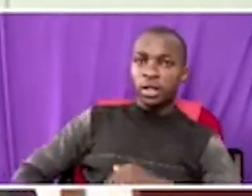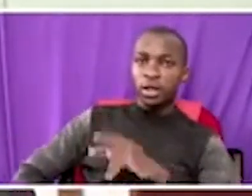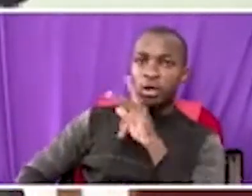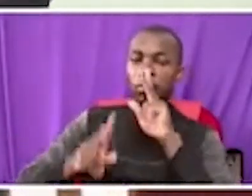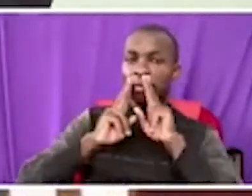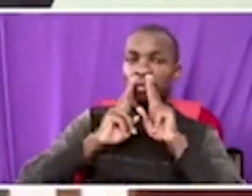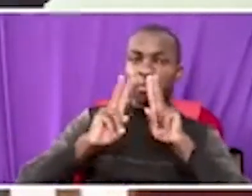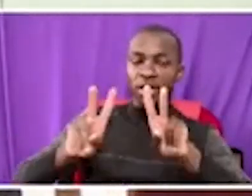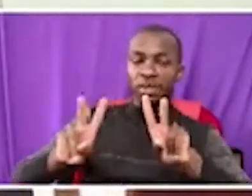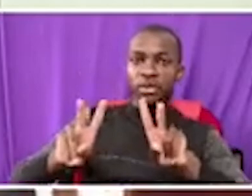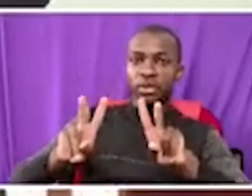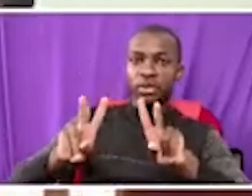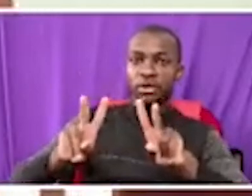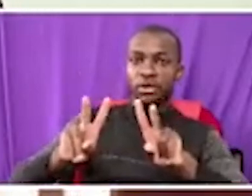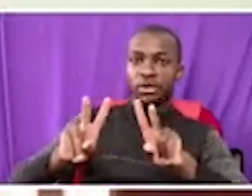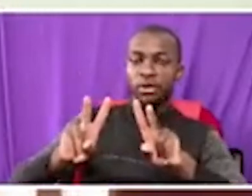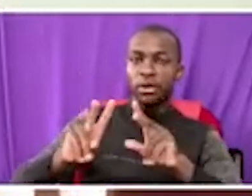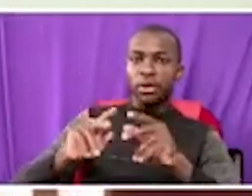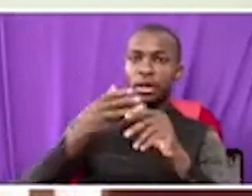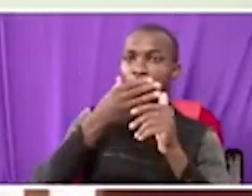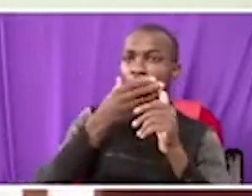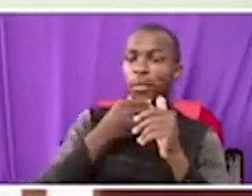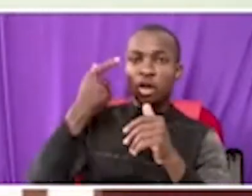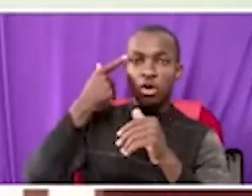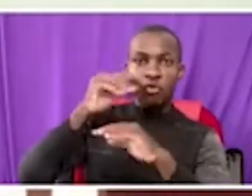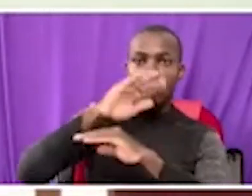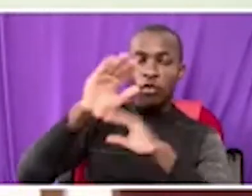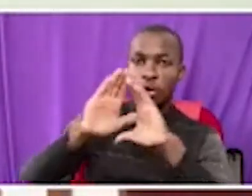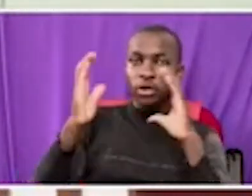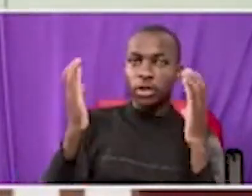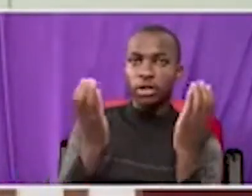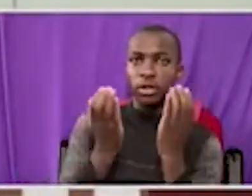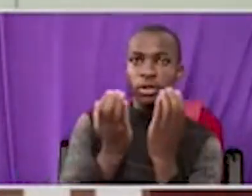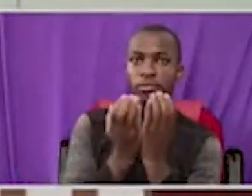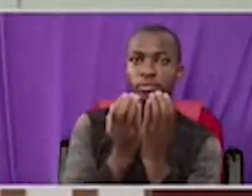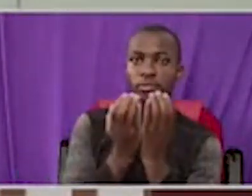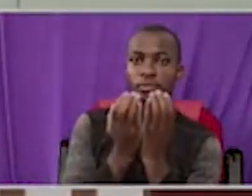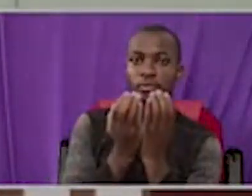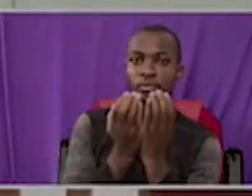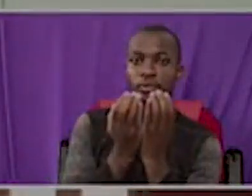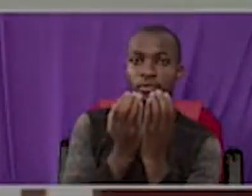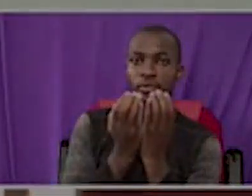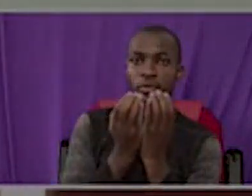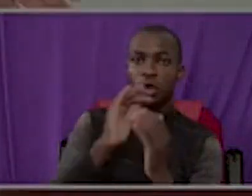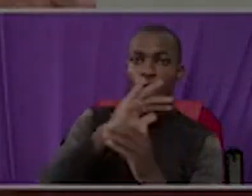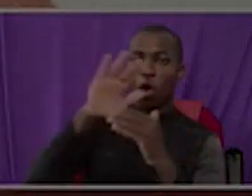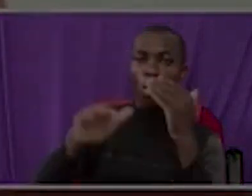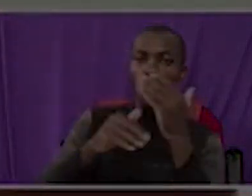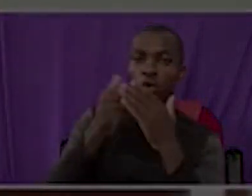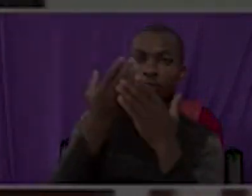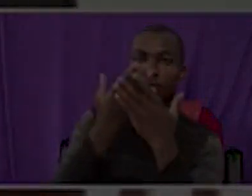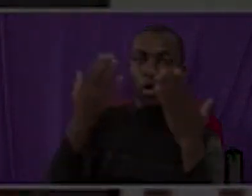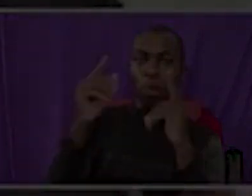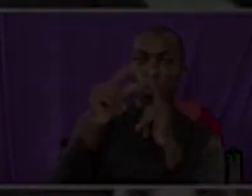of Ages, the Master of the Universe. I dare you to hope in him. God bless you.